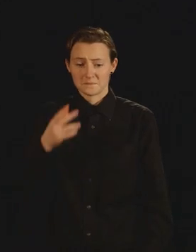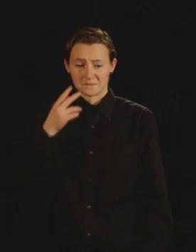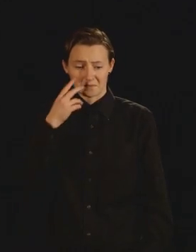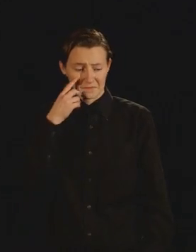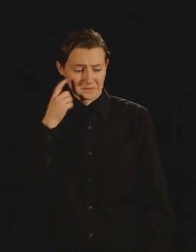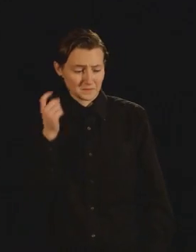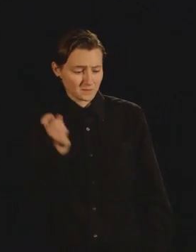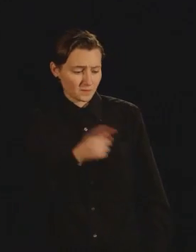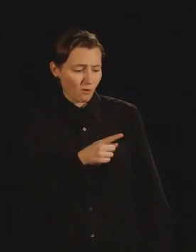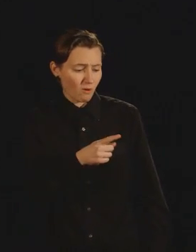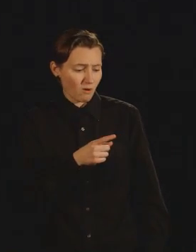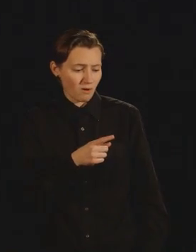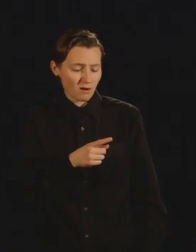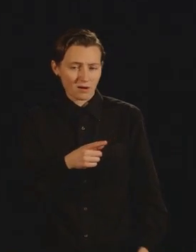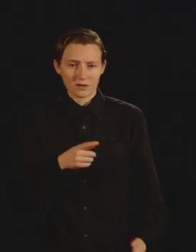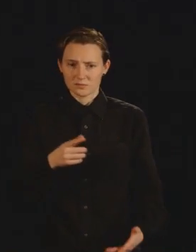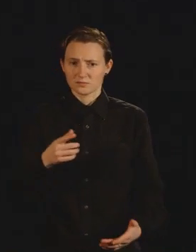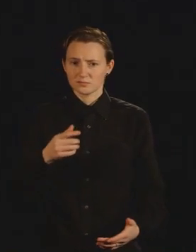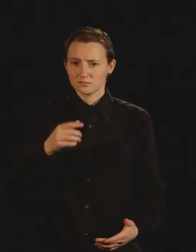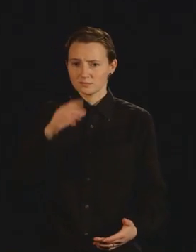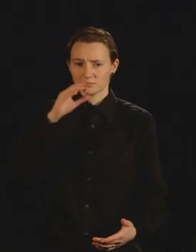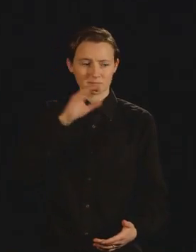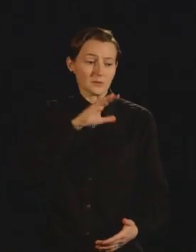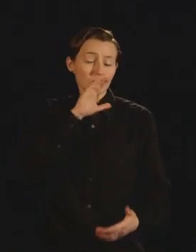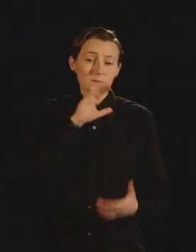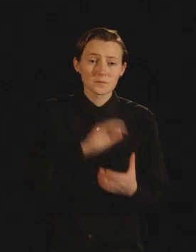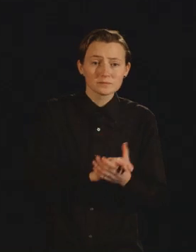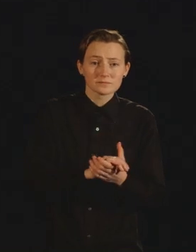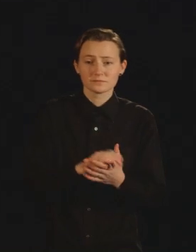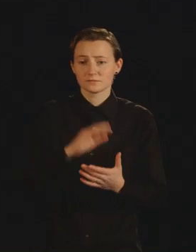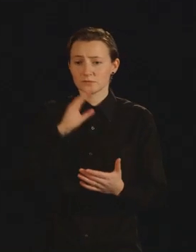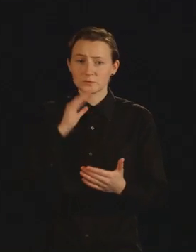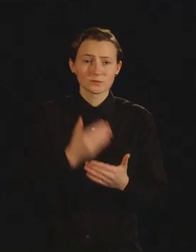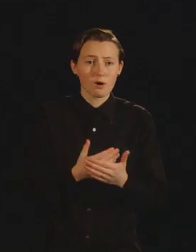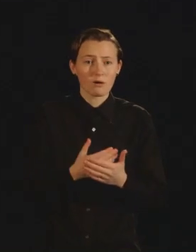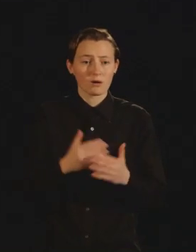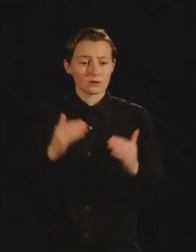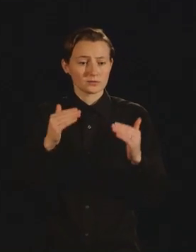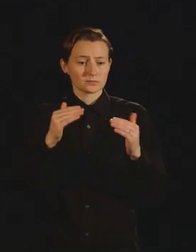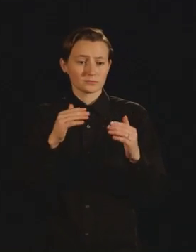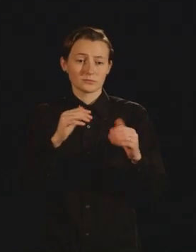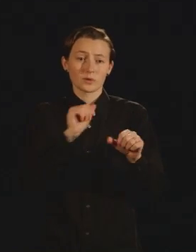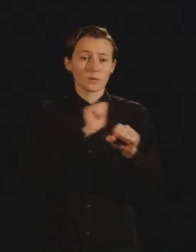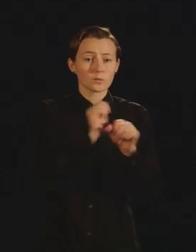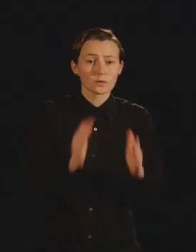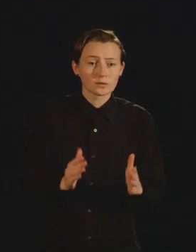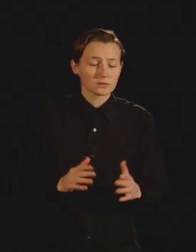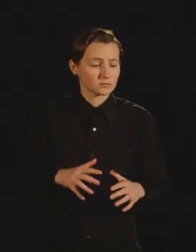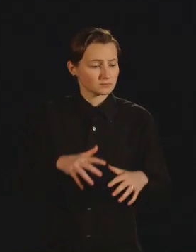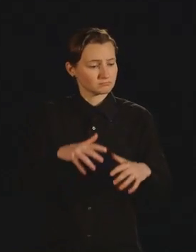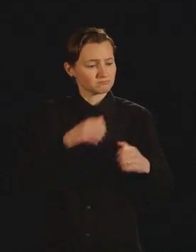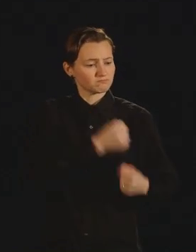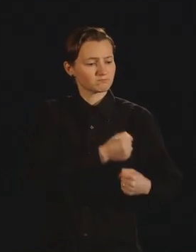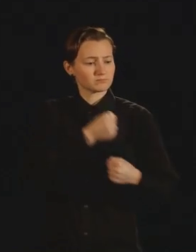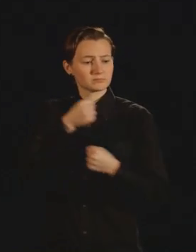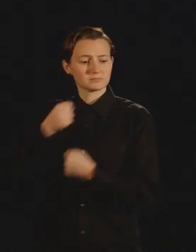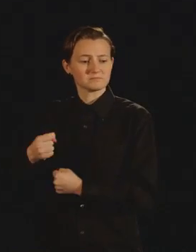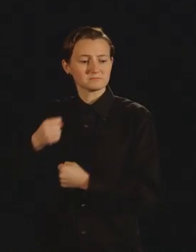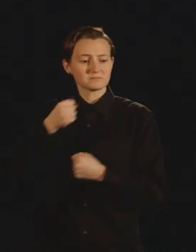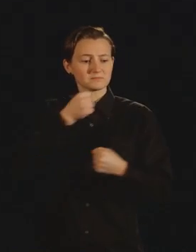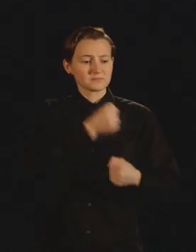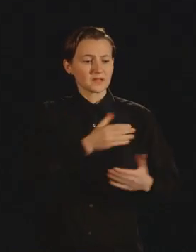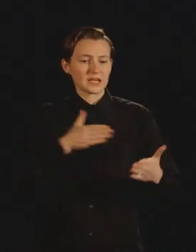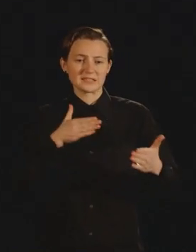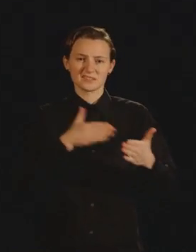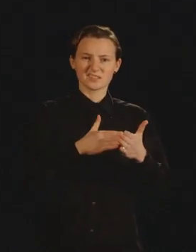I've watched male friends noticeably fall silent, even as their wives, daughters, and colleagues marched in the streets in protest